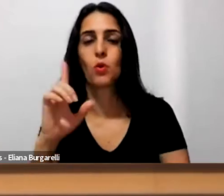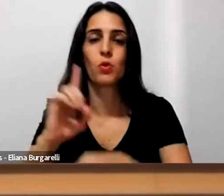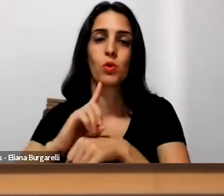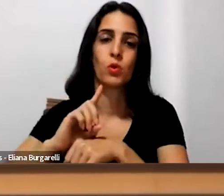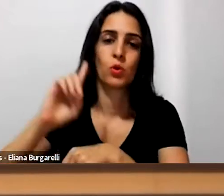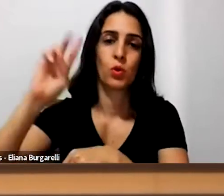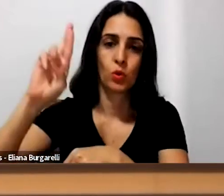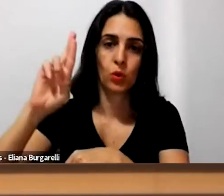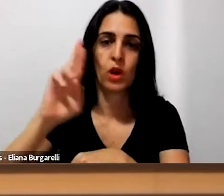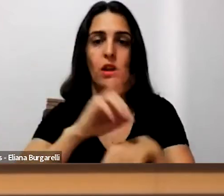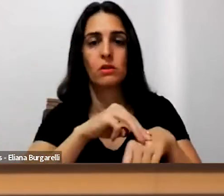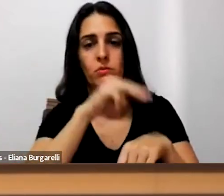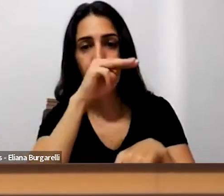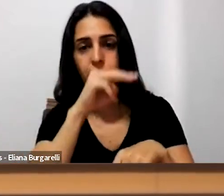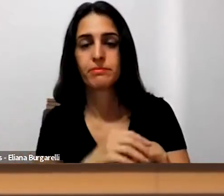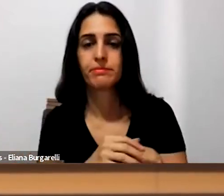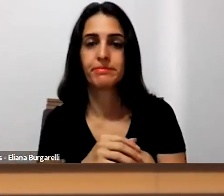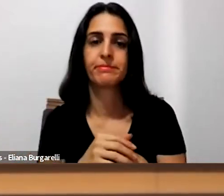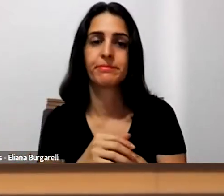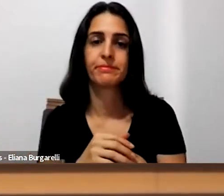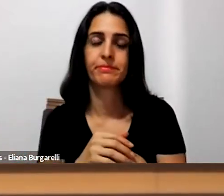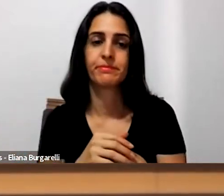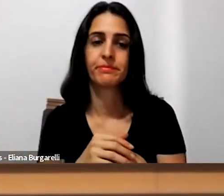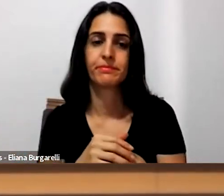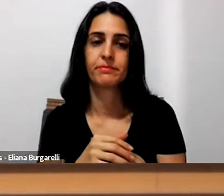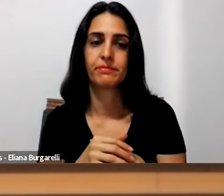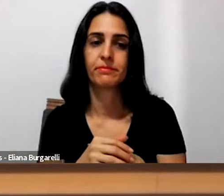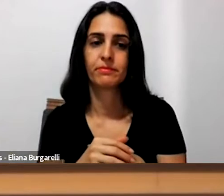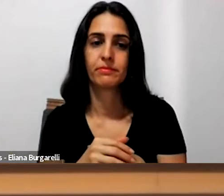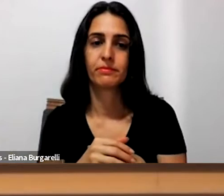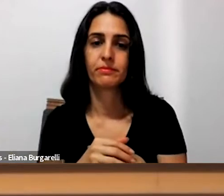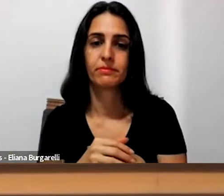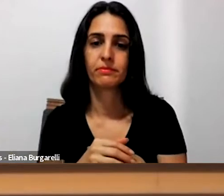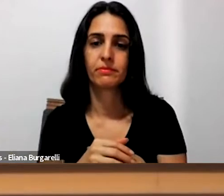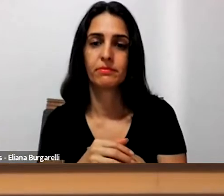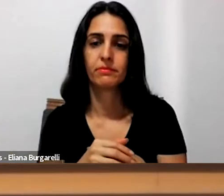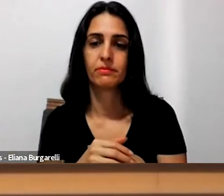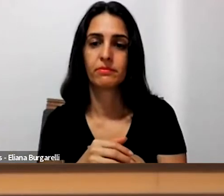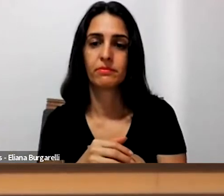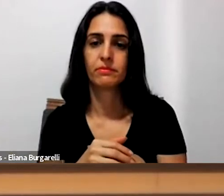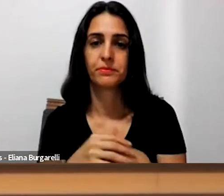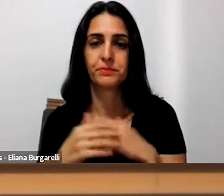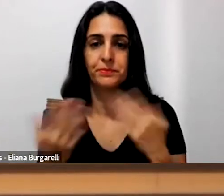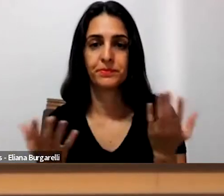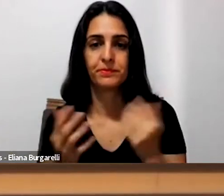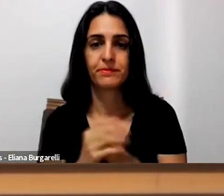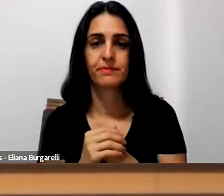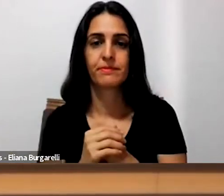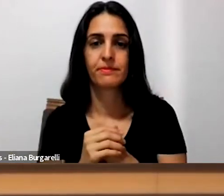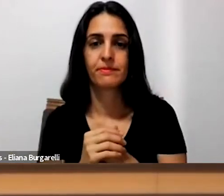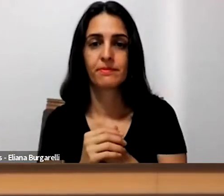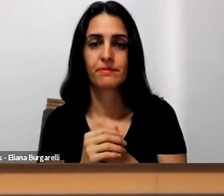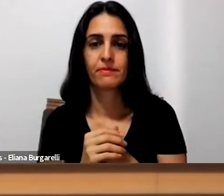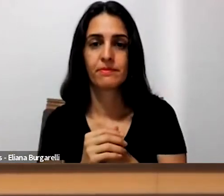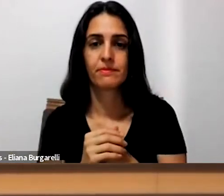cooperation agreements mean we are normally able to send between 25 and 30 students a